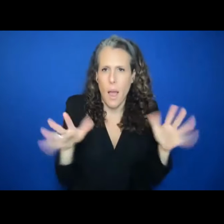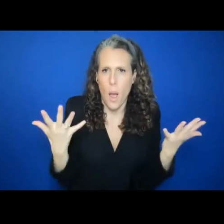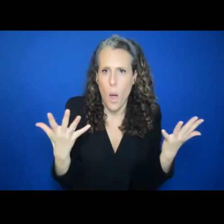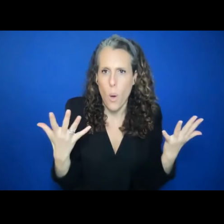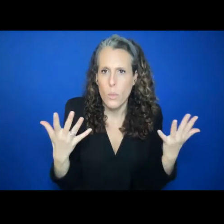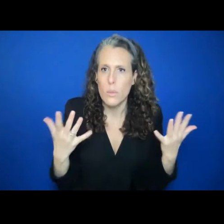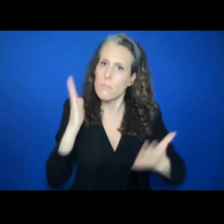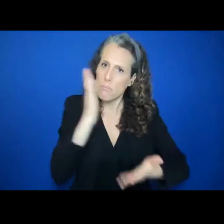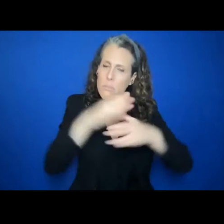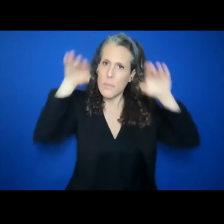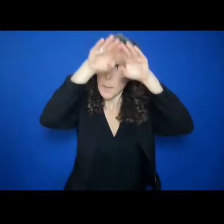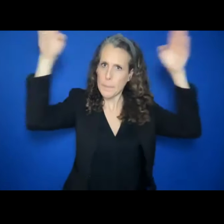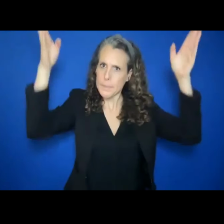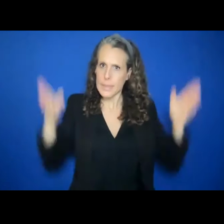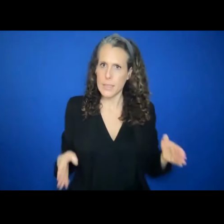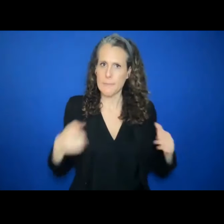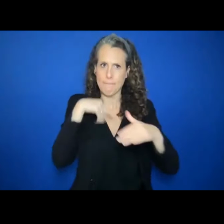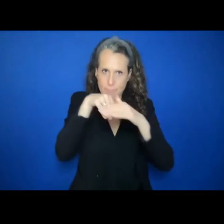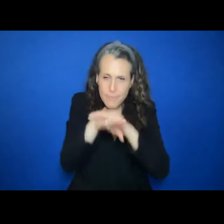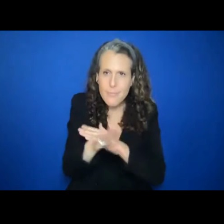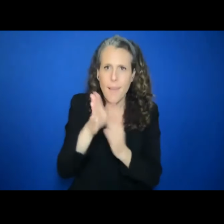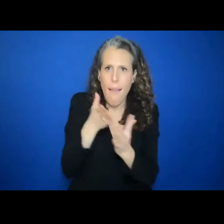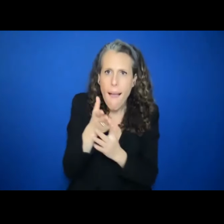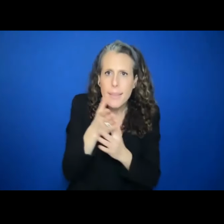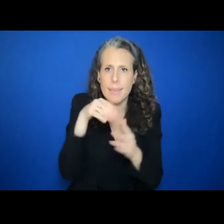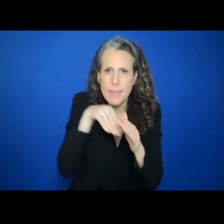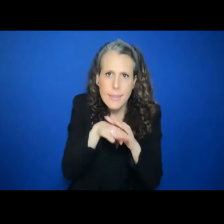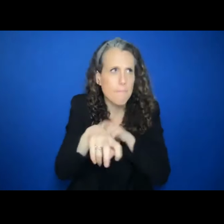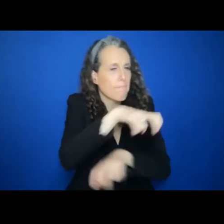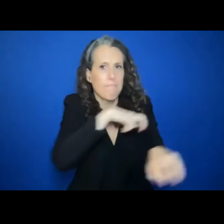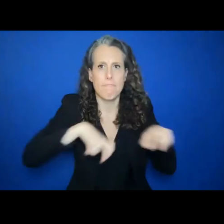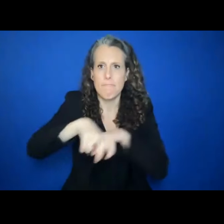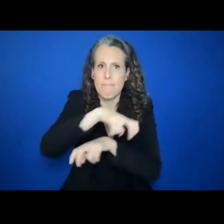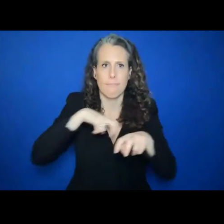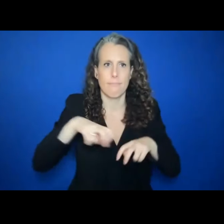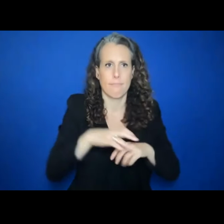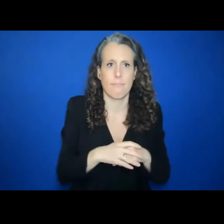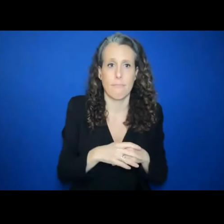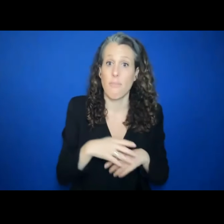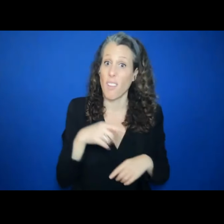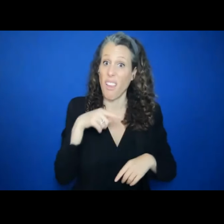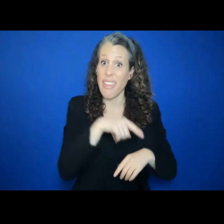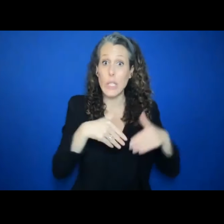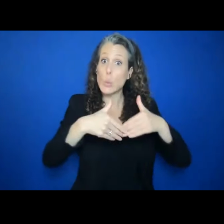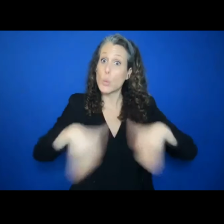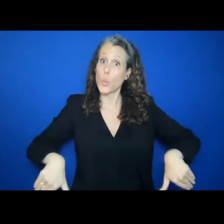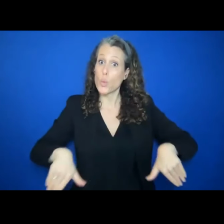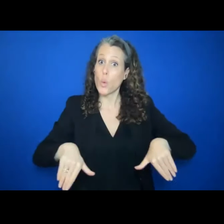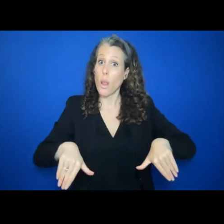built environment. And what they really identified was that this is not a value neutral environment.